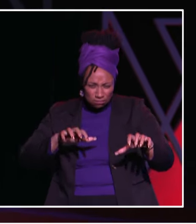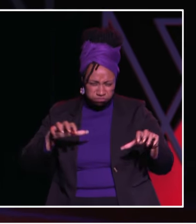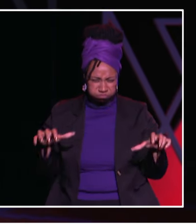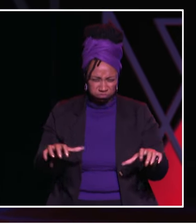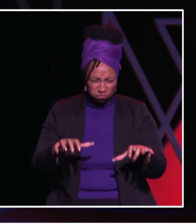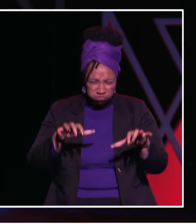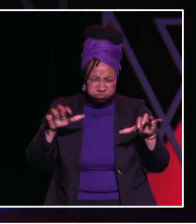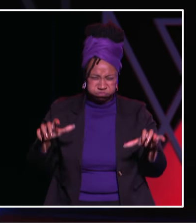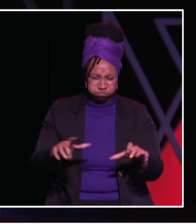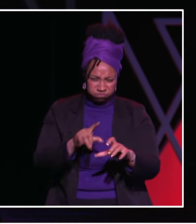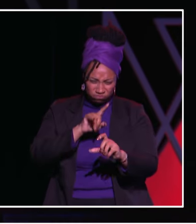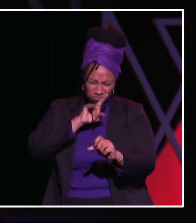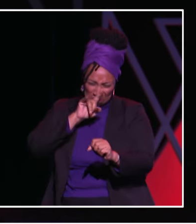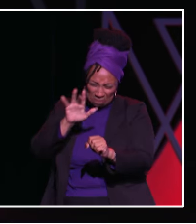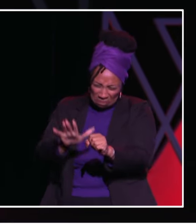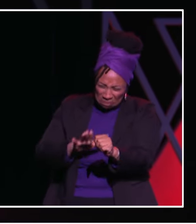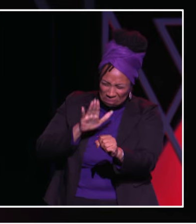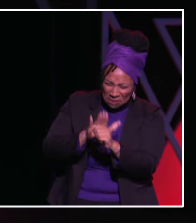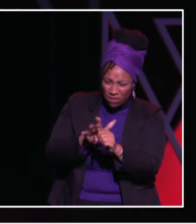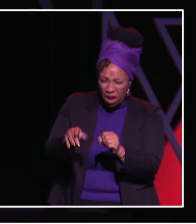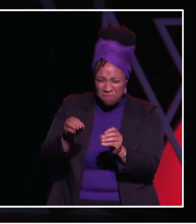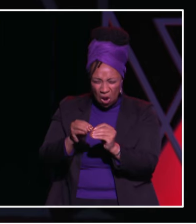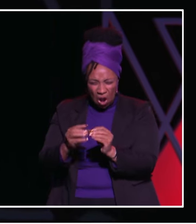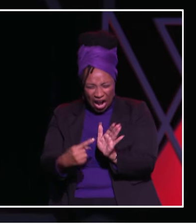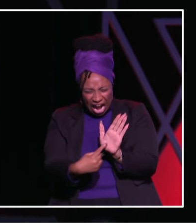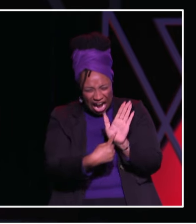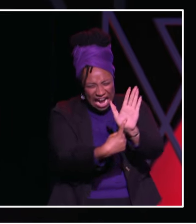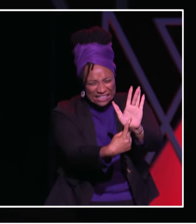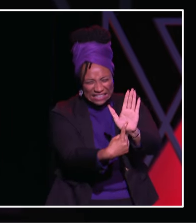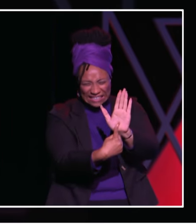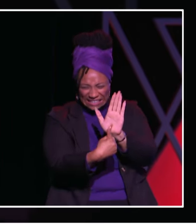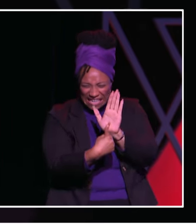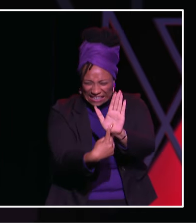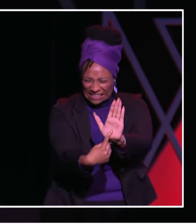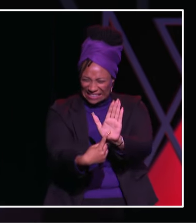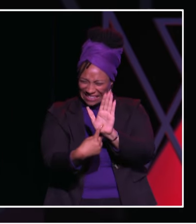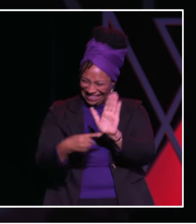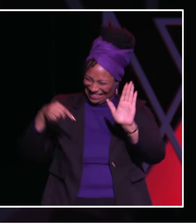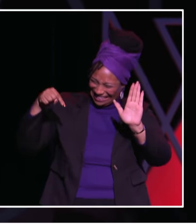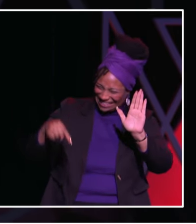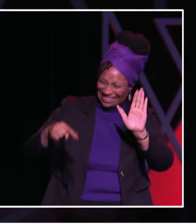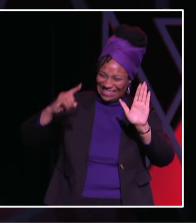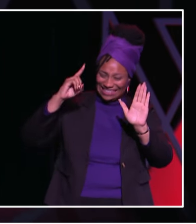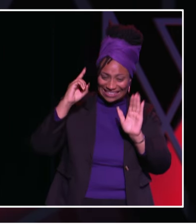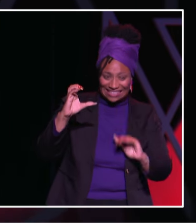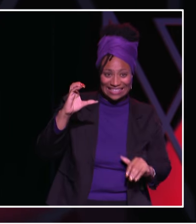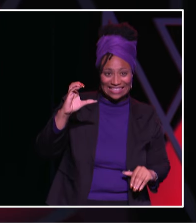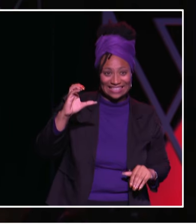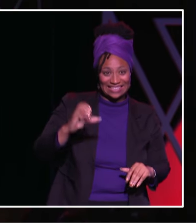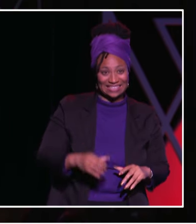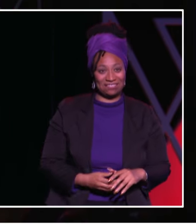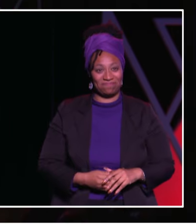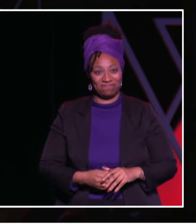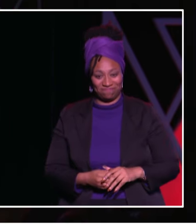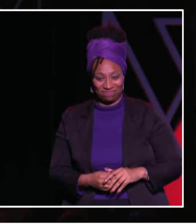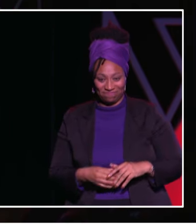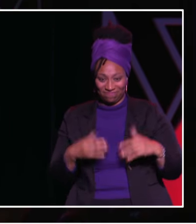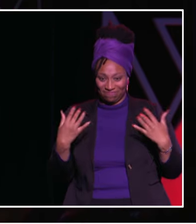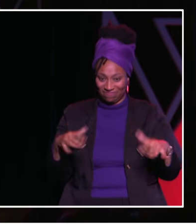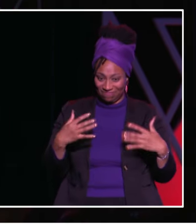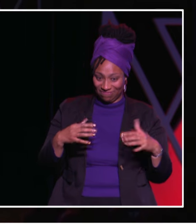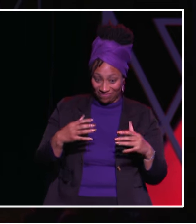lasting mark on Washington, D.C.'s creative community. Tonight, we honor Gretchen